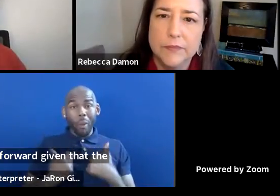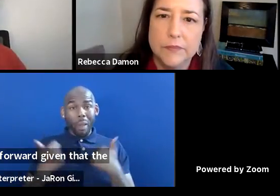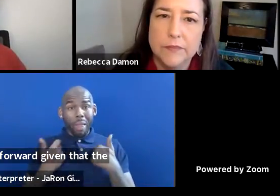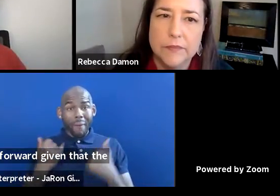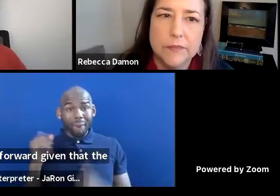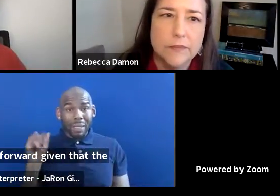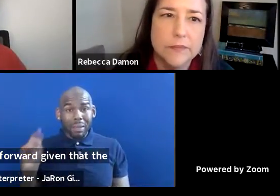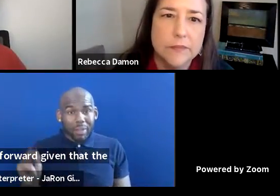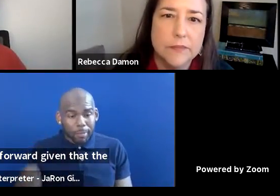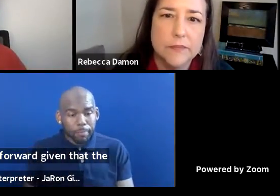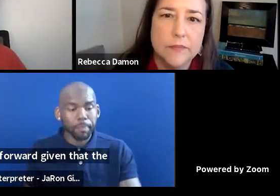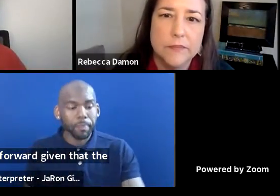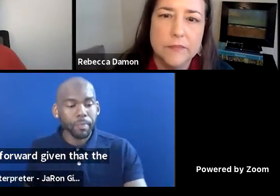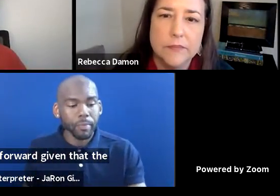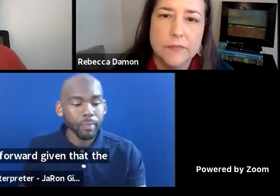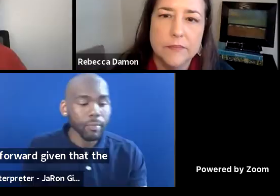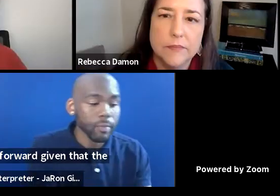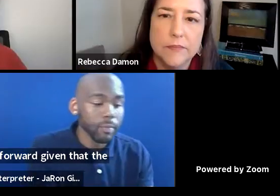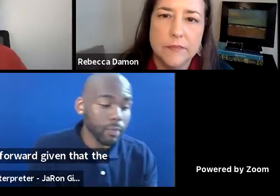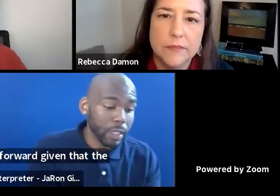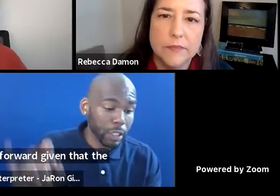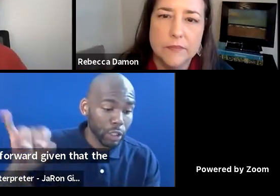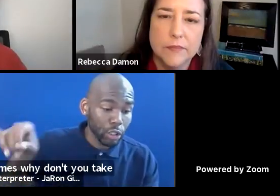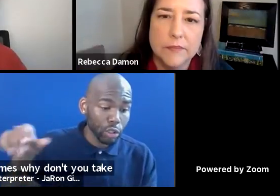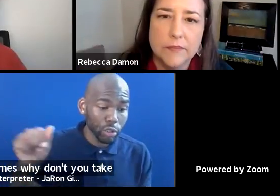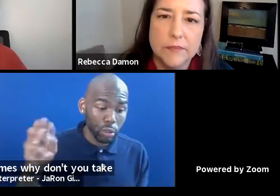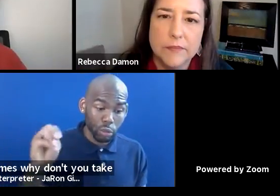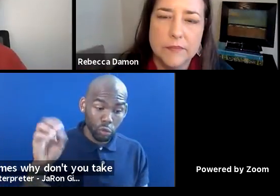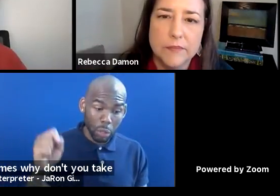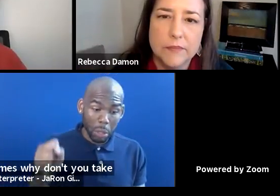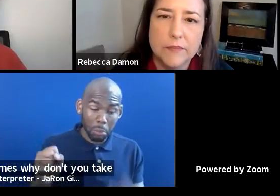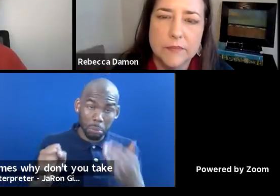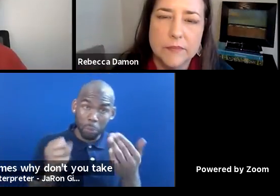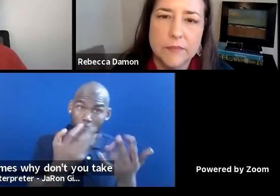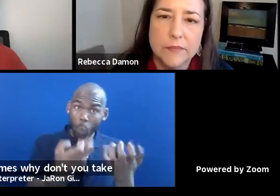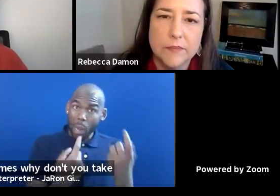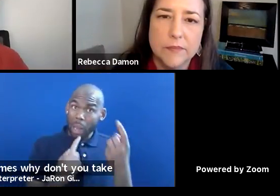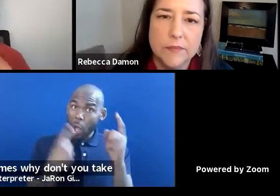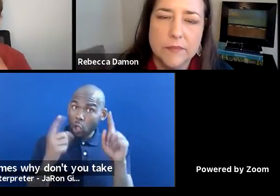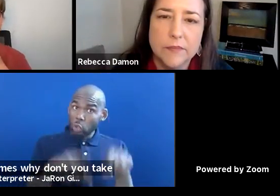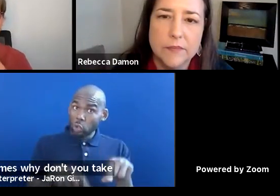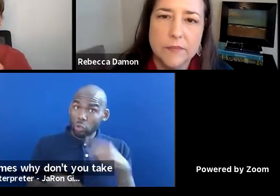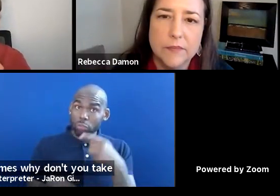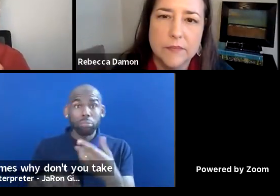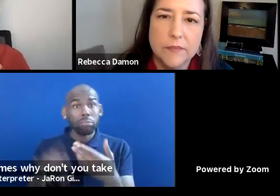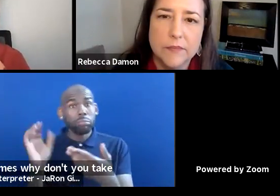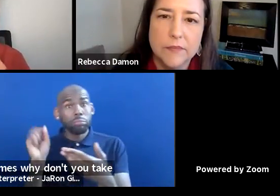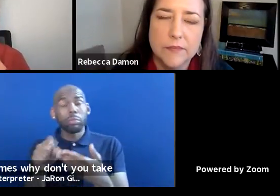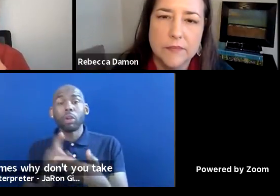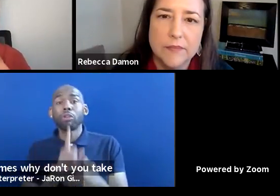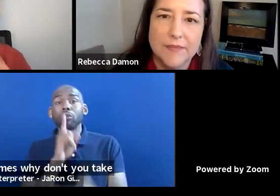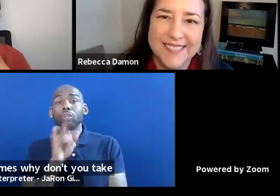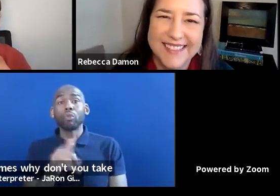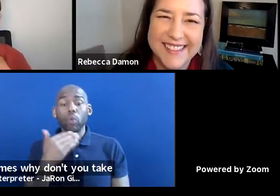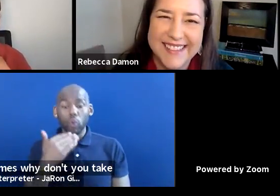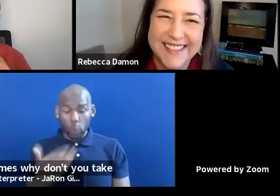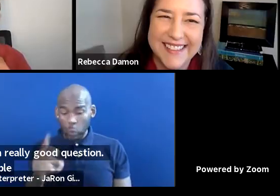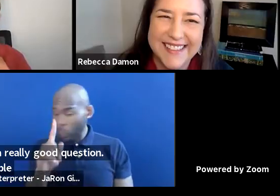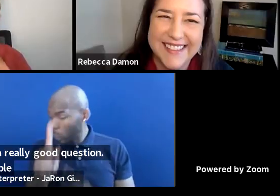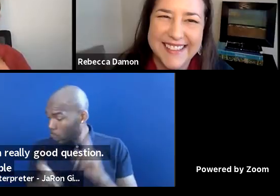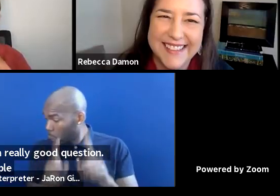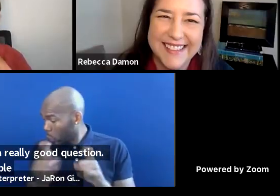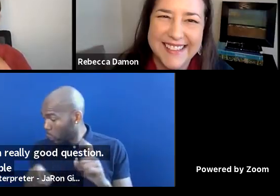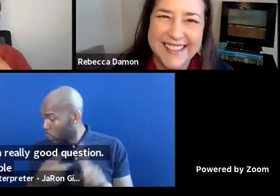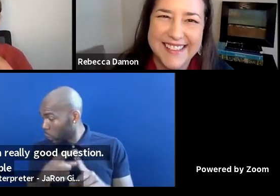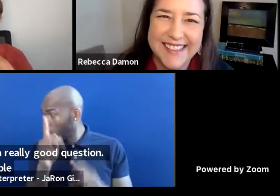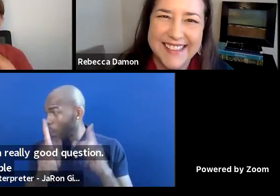James, why don't you take that? It's a really good question. It's what people say when they're not quite sure how